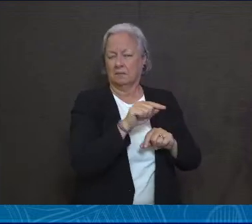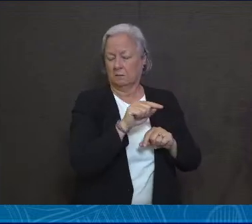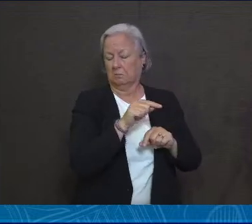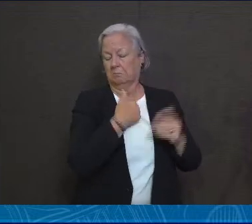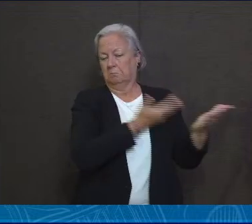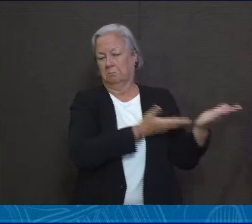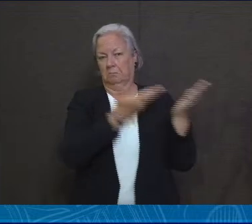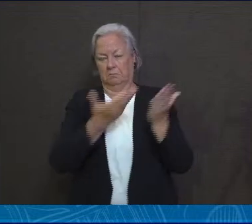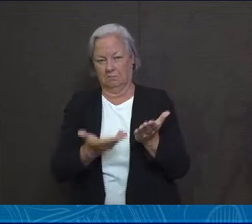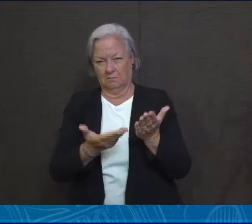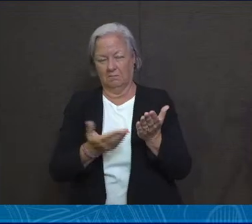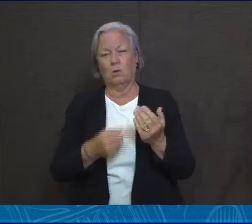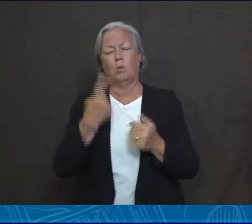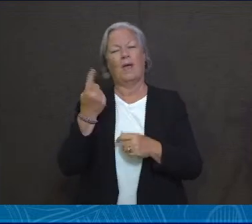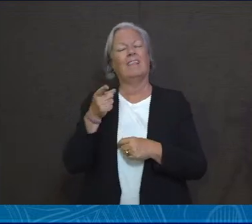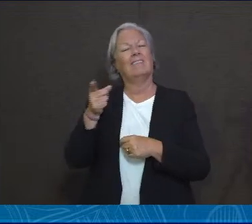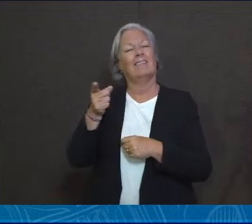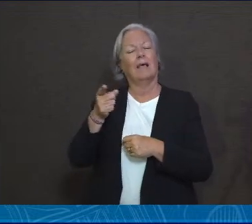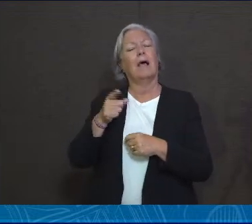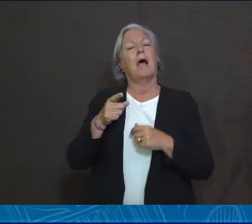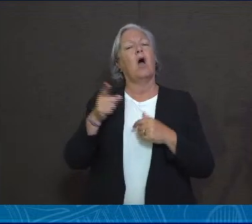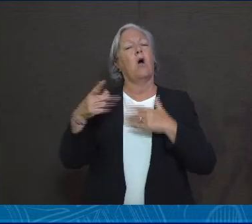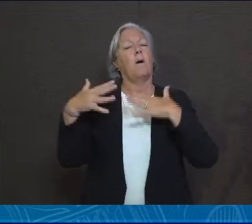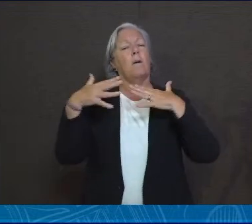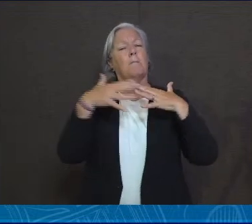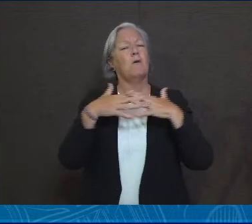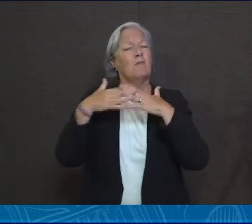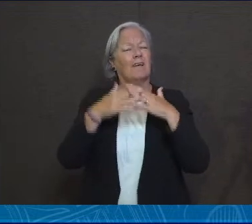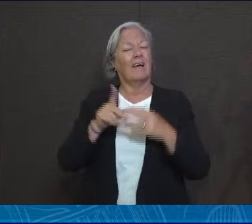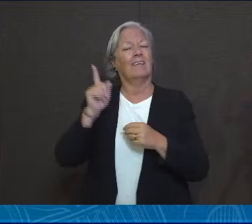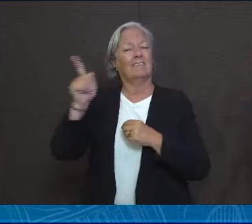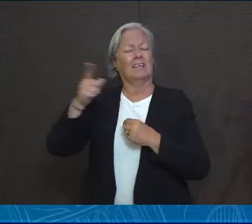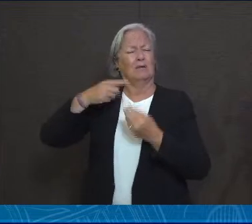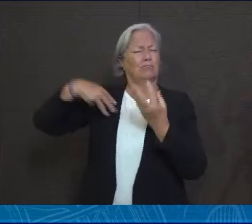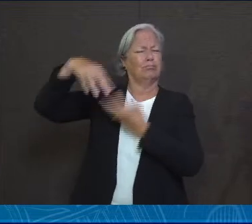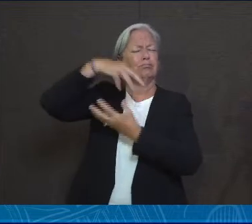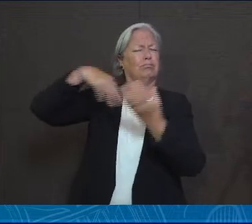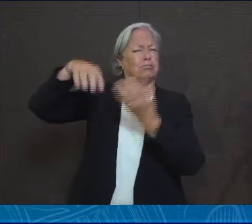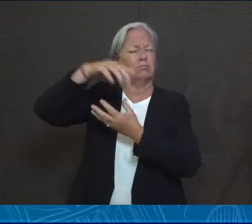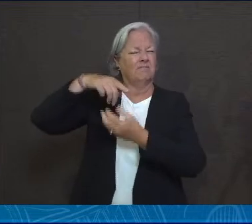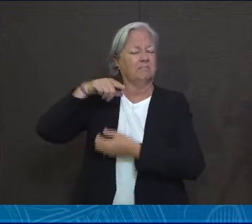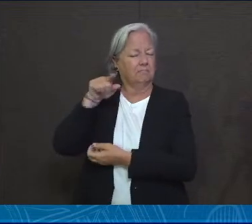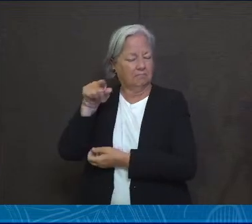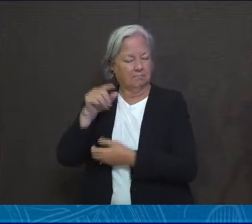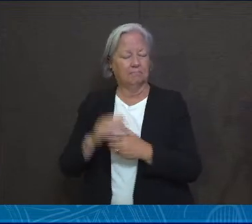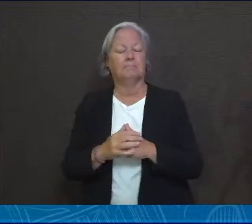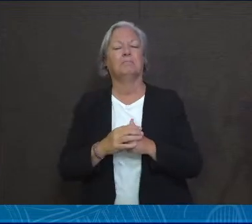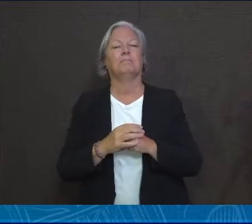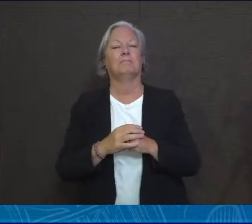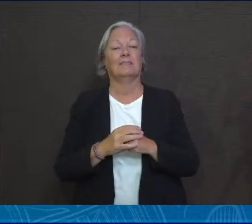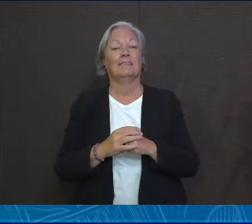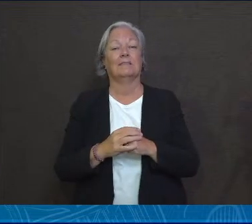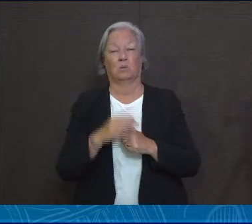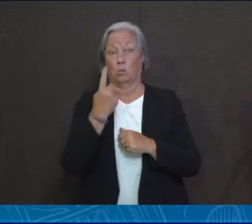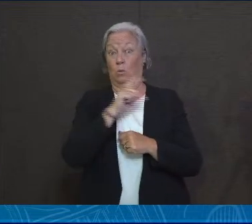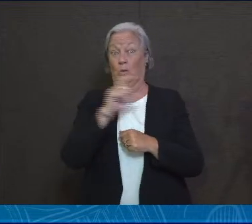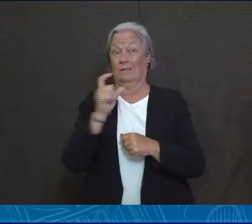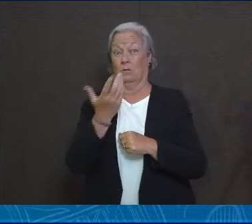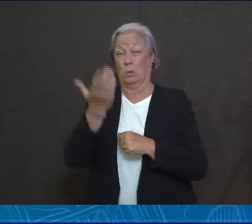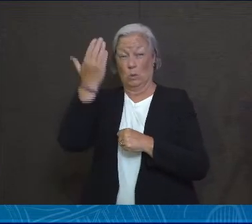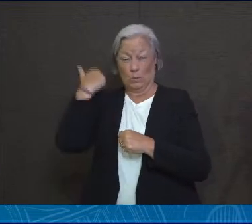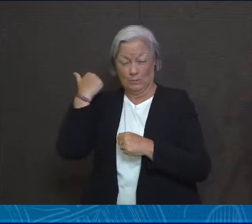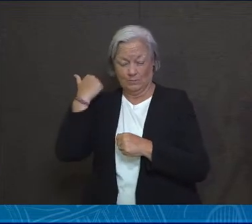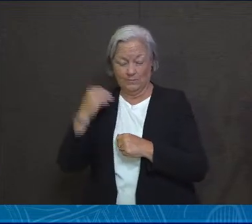can use Hurricane Milton from the US last week as an example, scientists described that reached pretty much the extreme of what